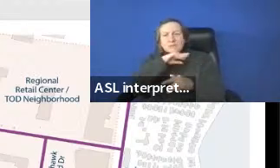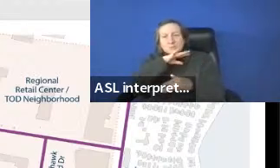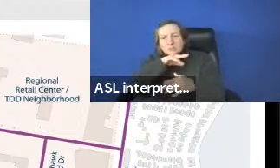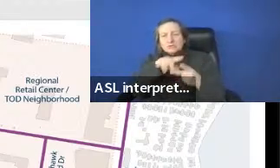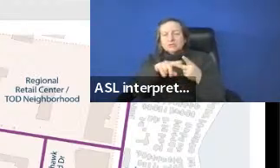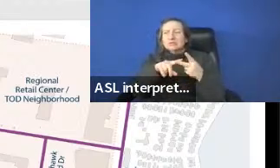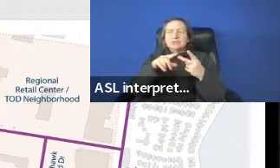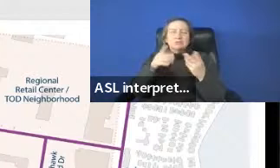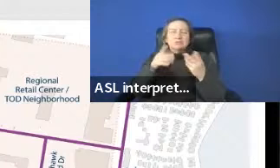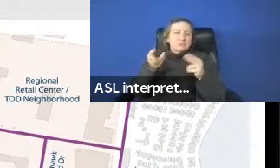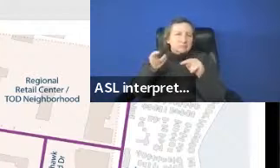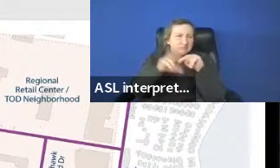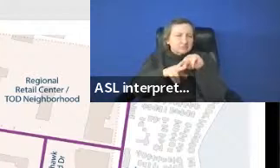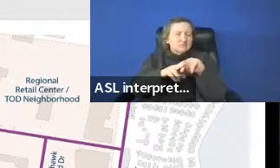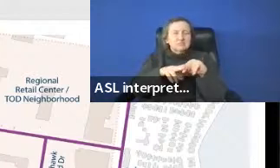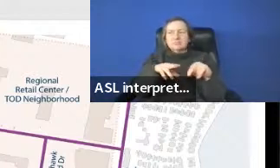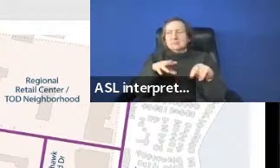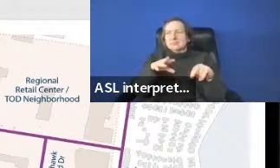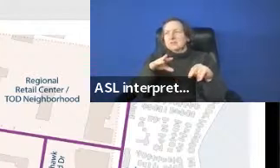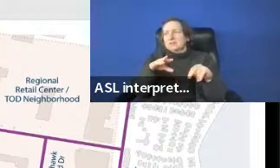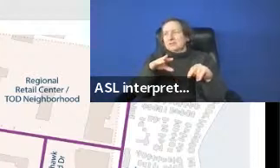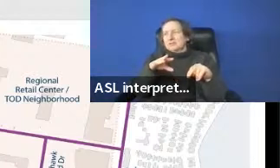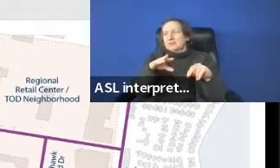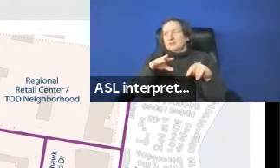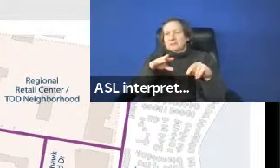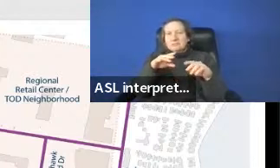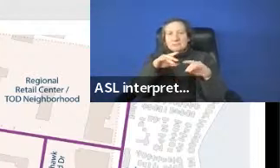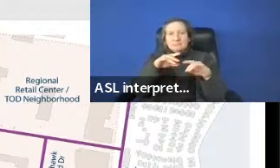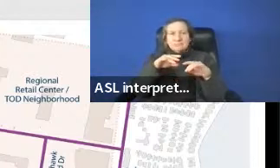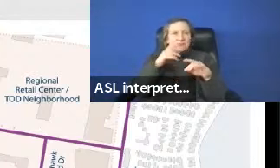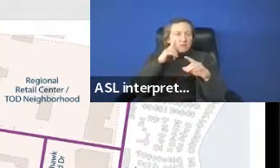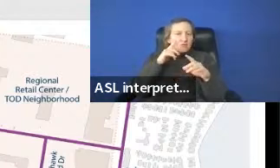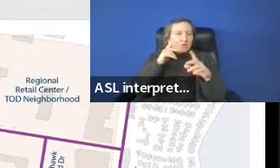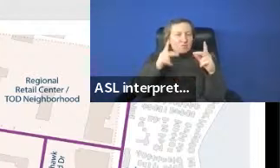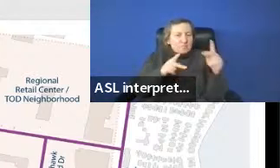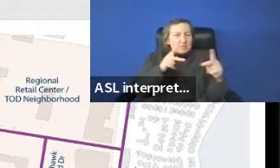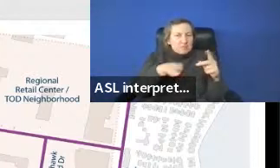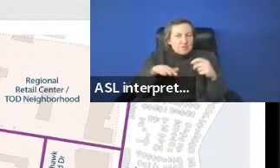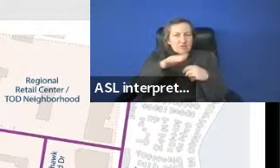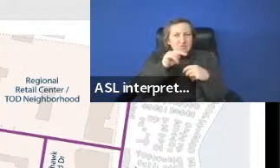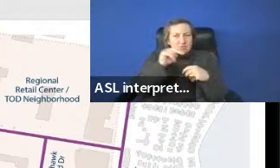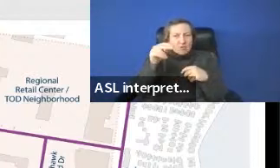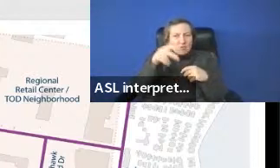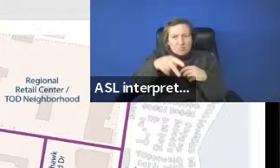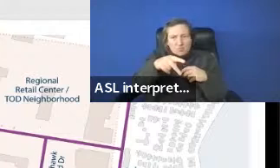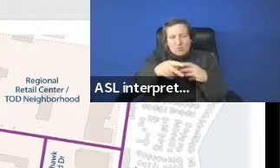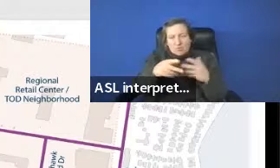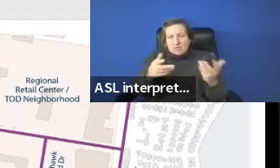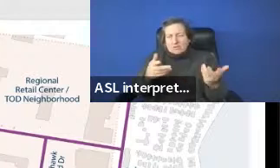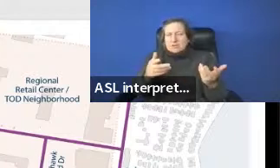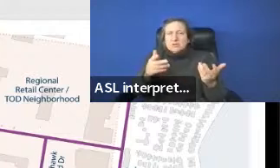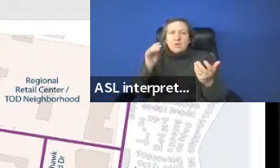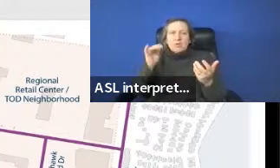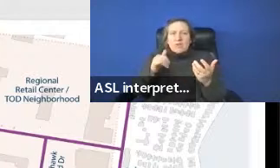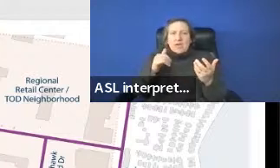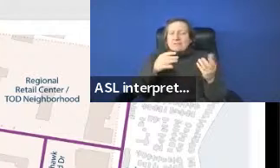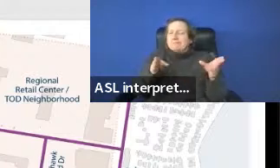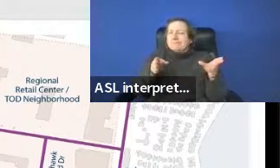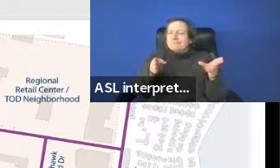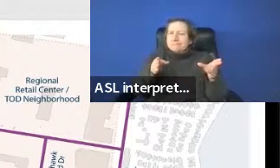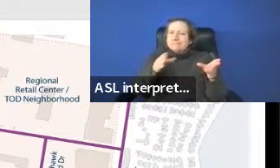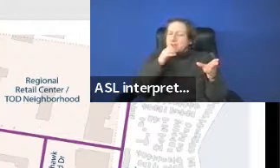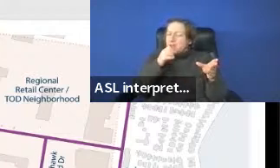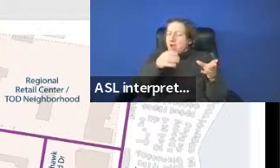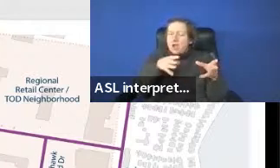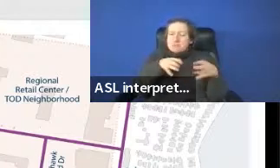on these vulnerable populations in North Portland. So that operation was shut down in 2013